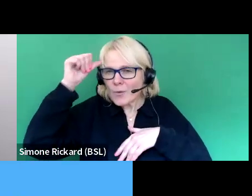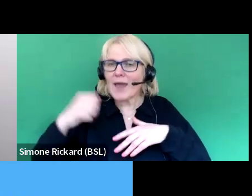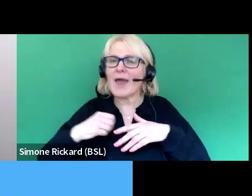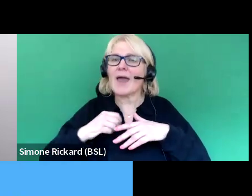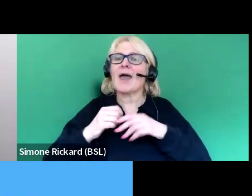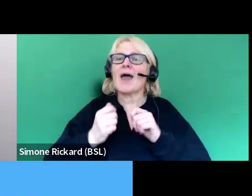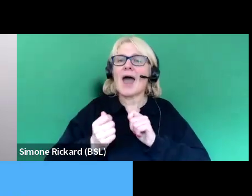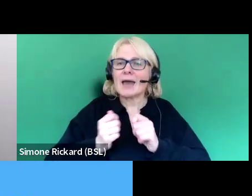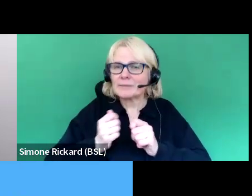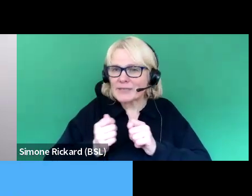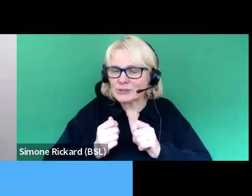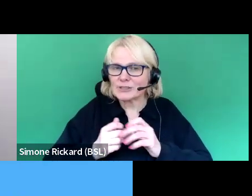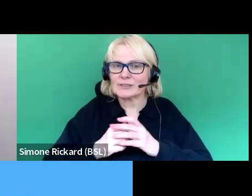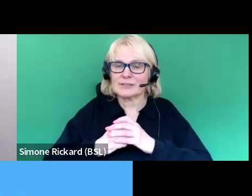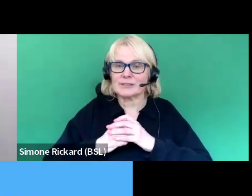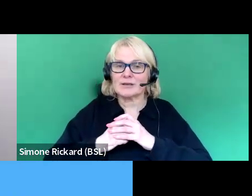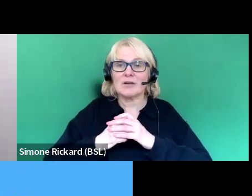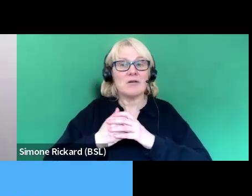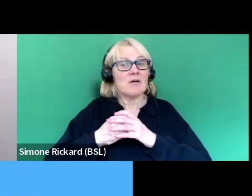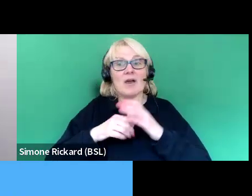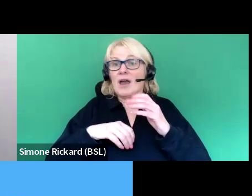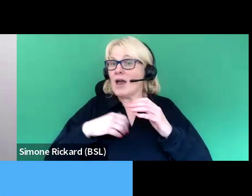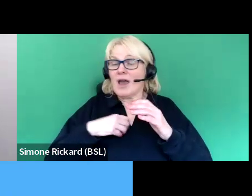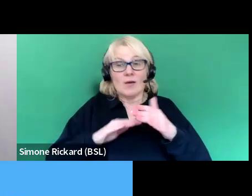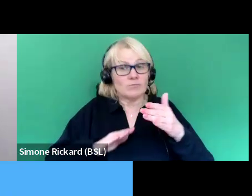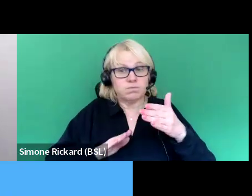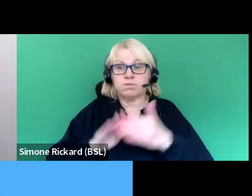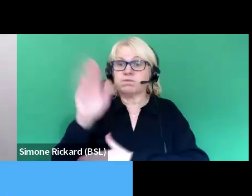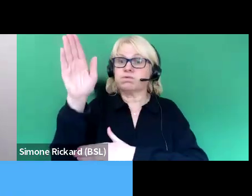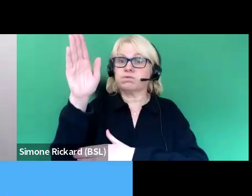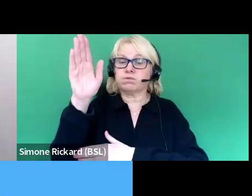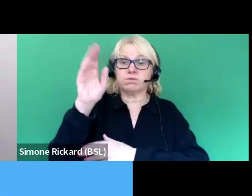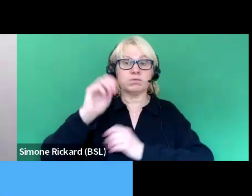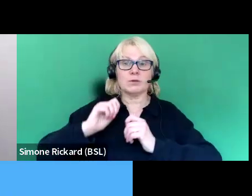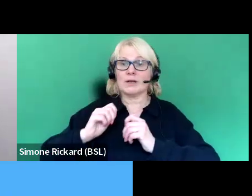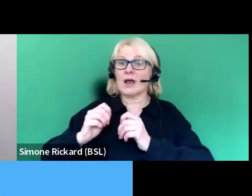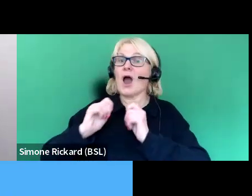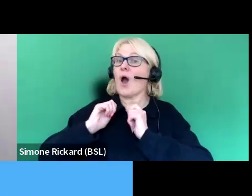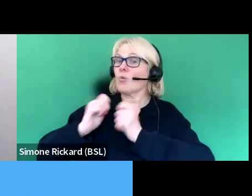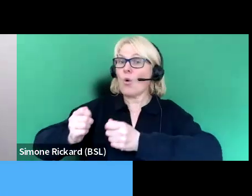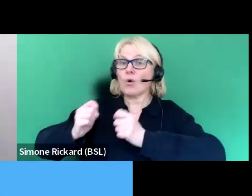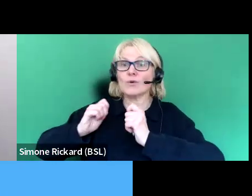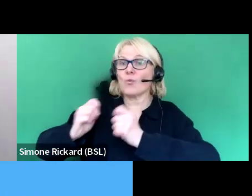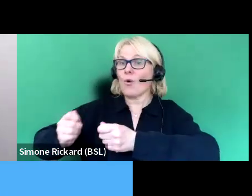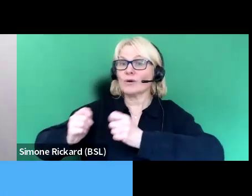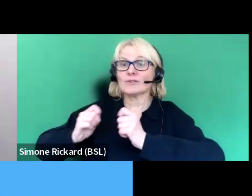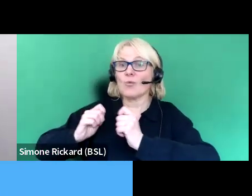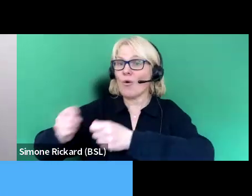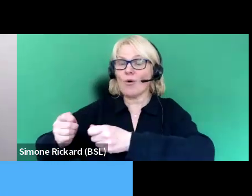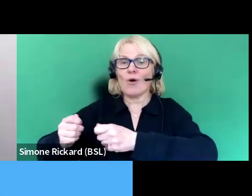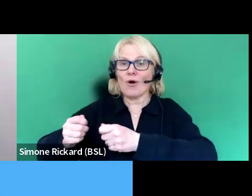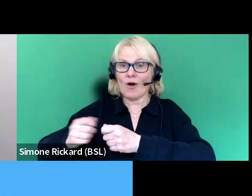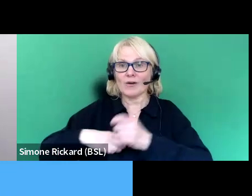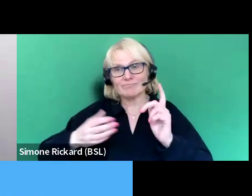to flourish, won a national award, won local awards, and now has just finished his